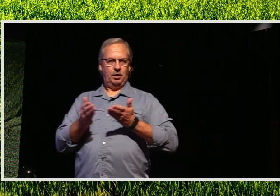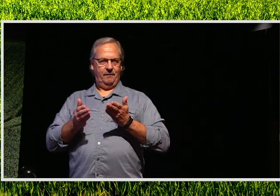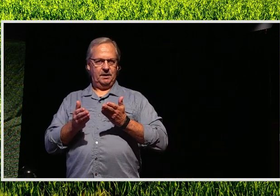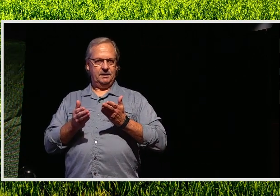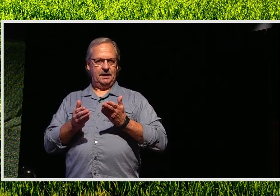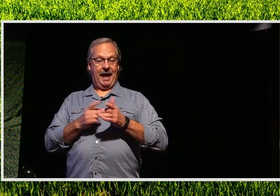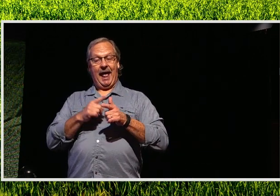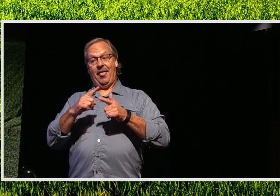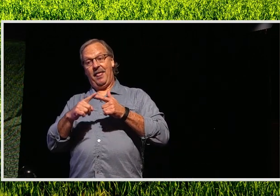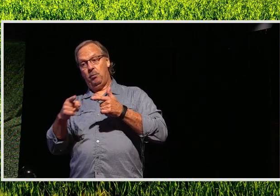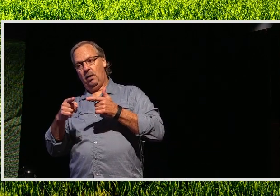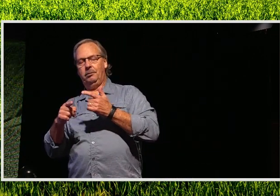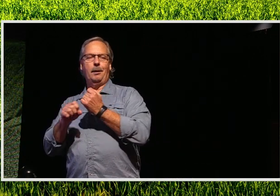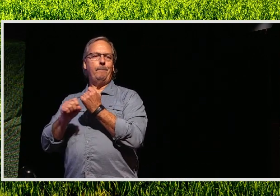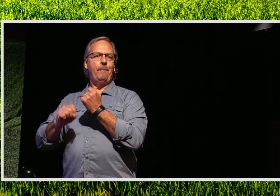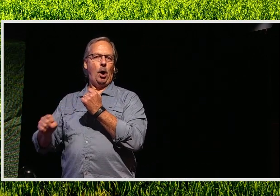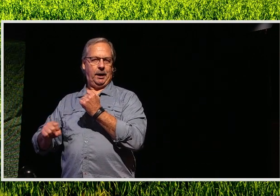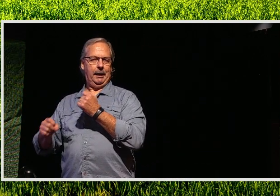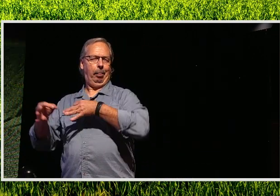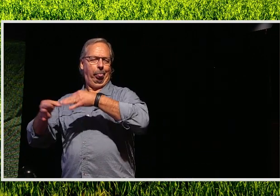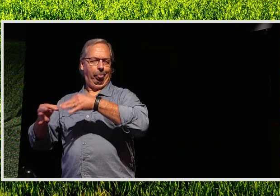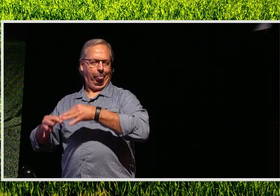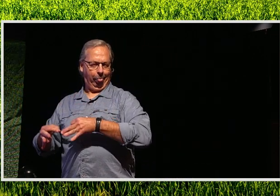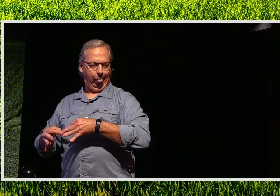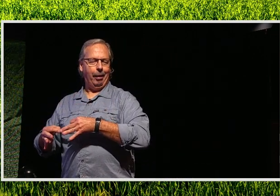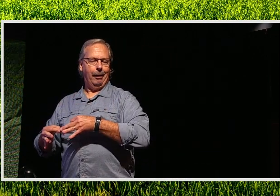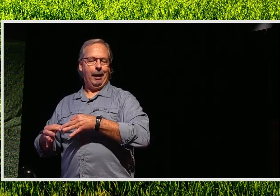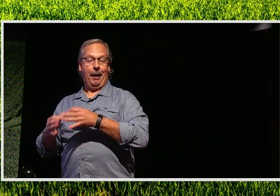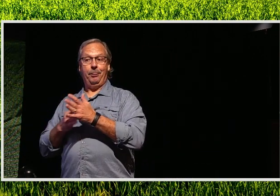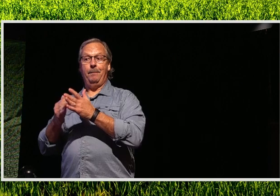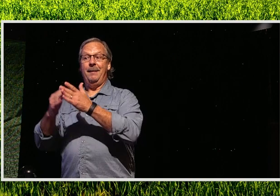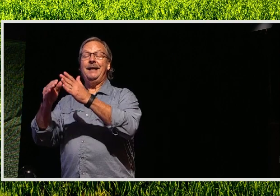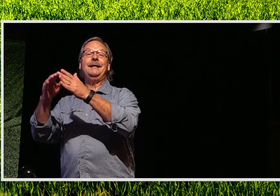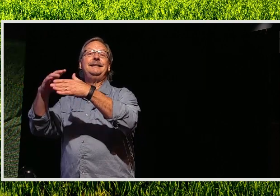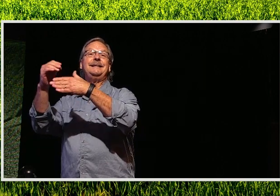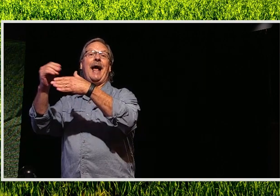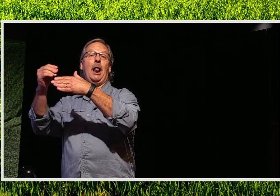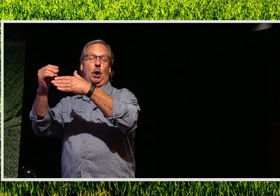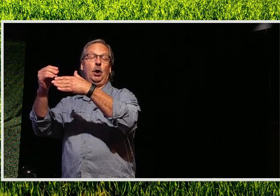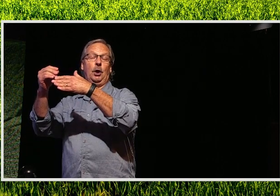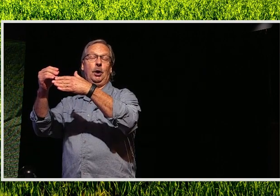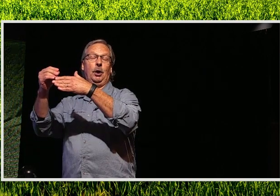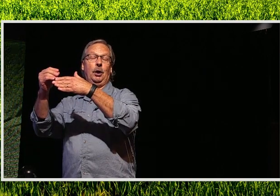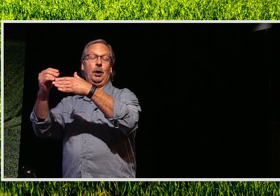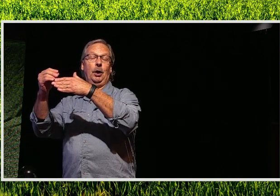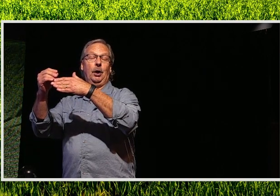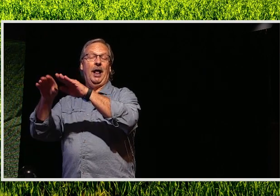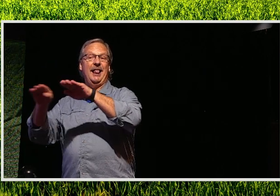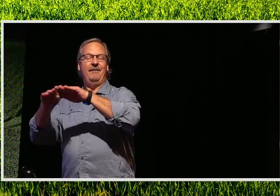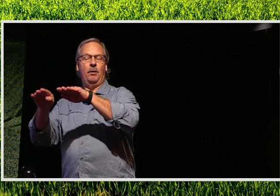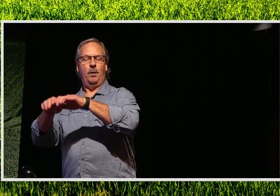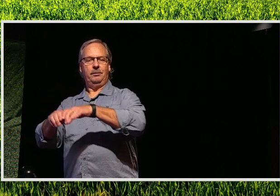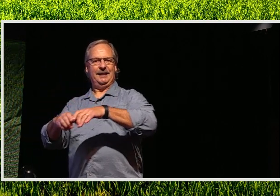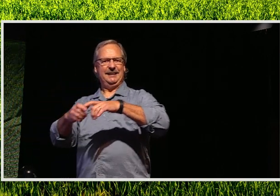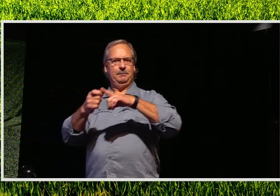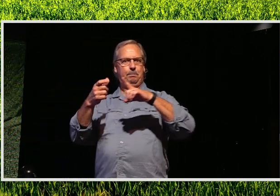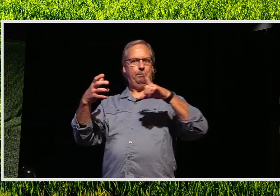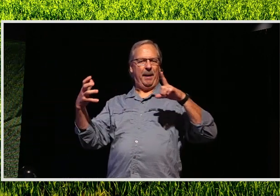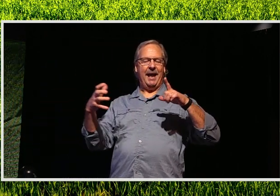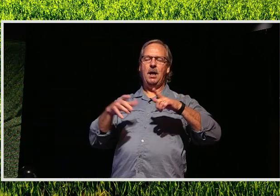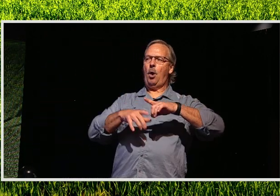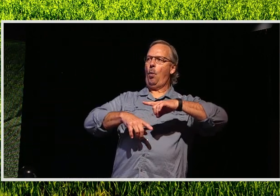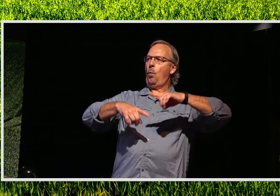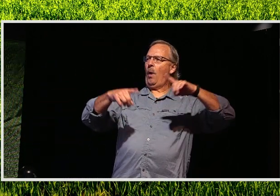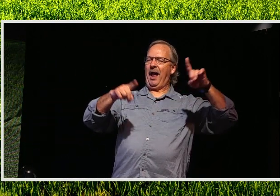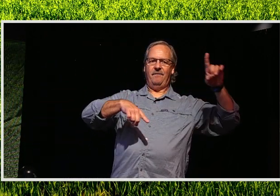further expand our marketing team. And at the $1 million level, we want to expand our platform offerings to reach a wider variety